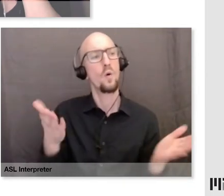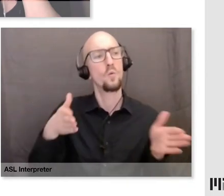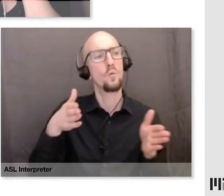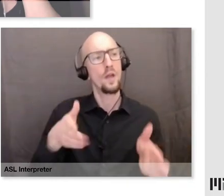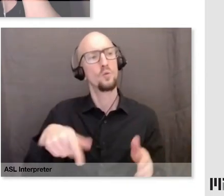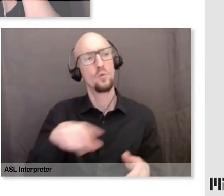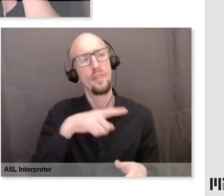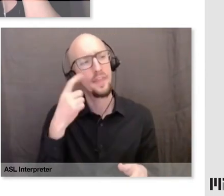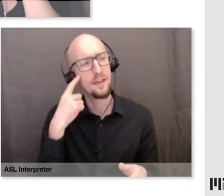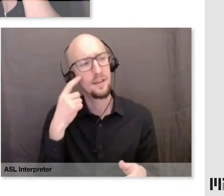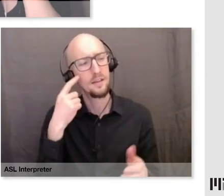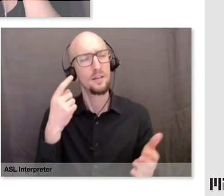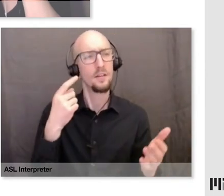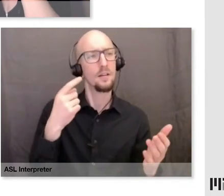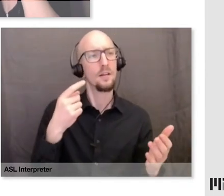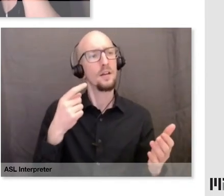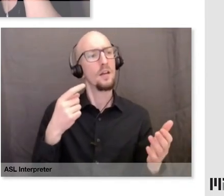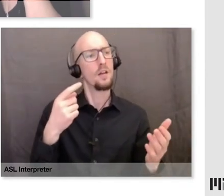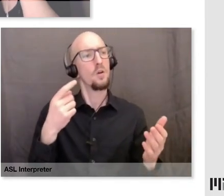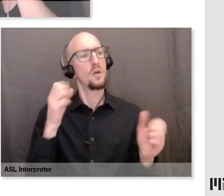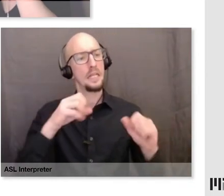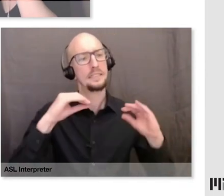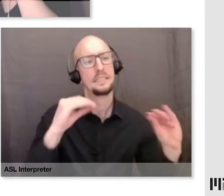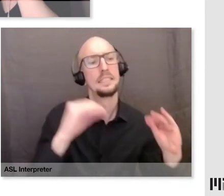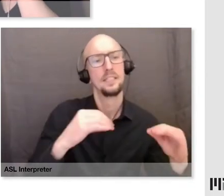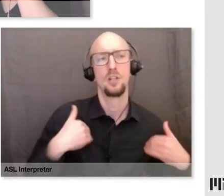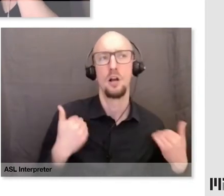abstractions and metaphors in modeling?"